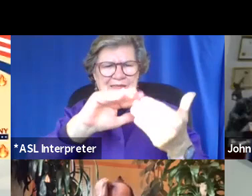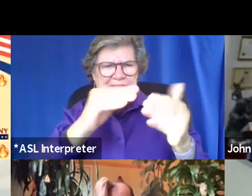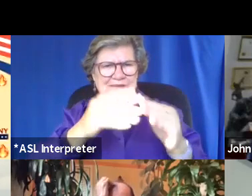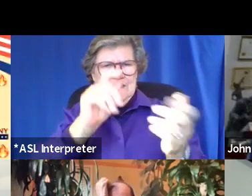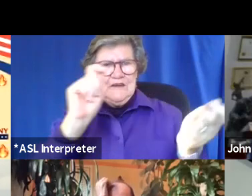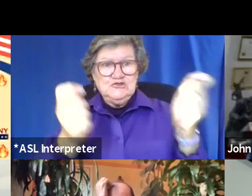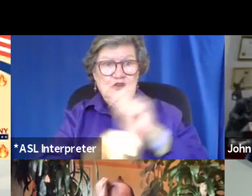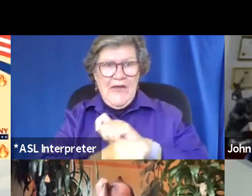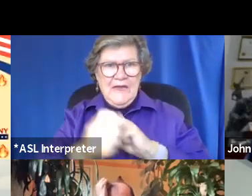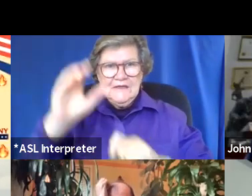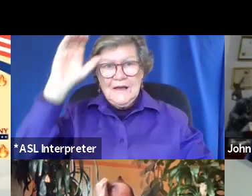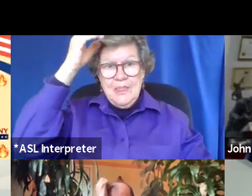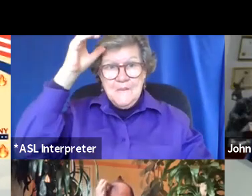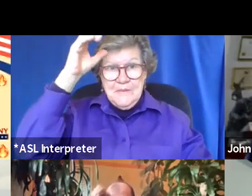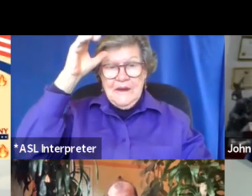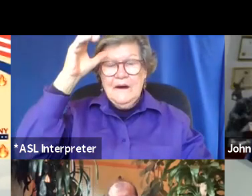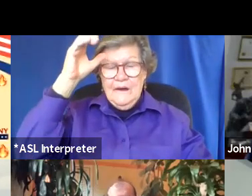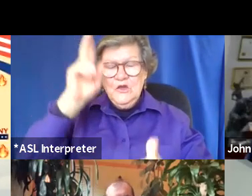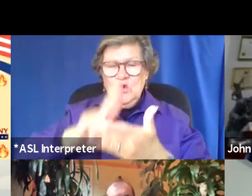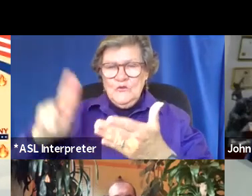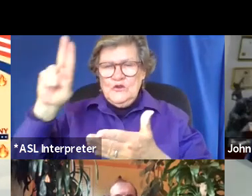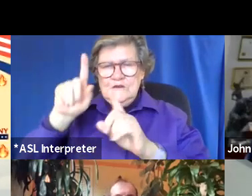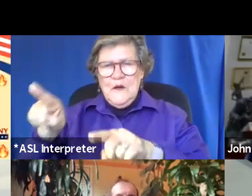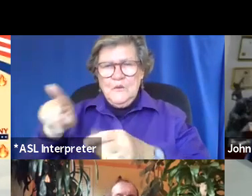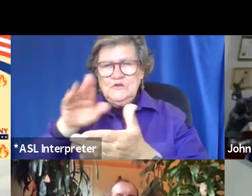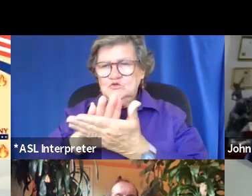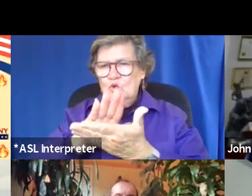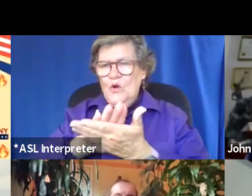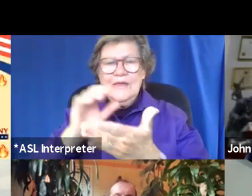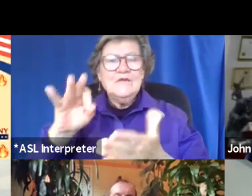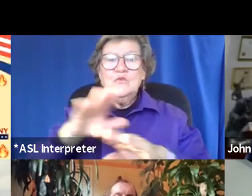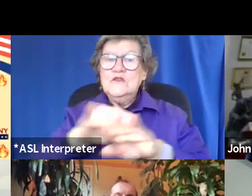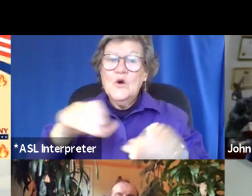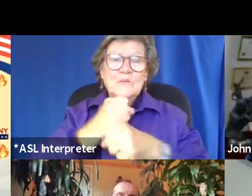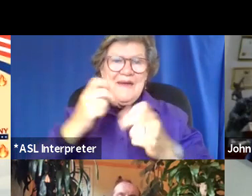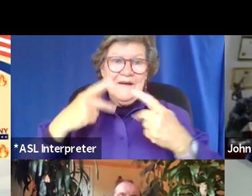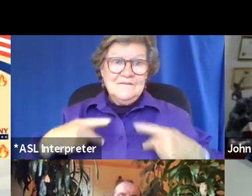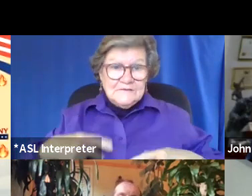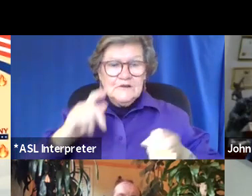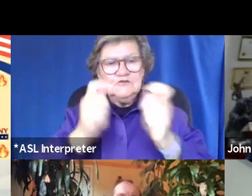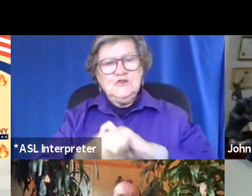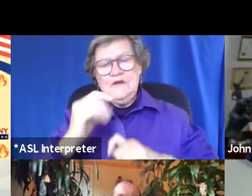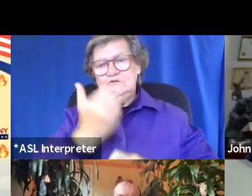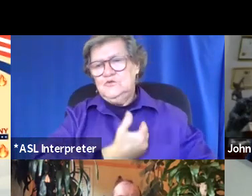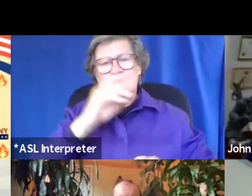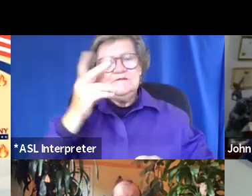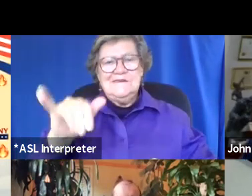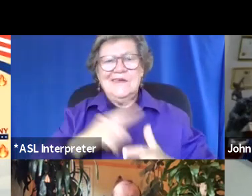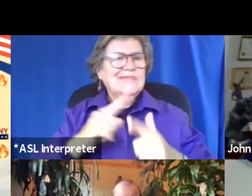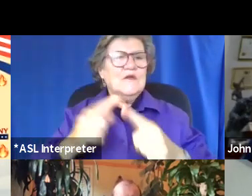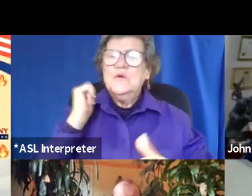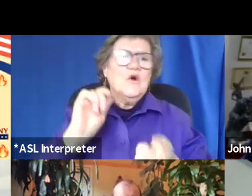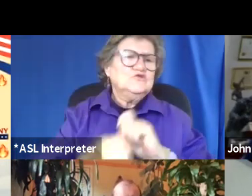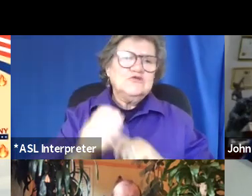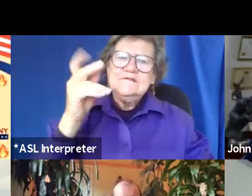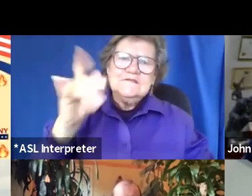University. Got a full ride there. And if we don't start now making an actual physical change to our city, frankly, then we won't change the city at